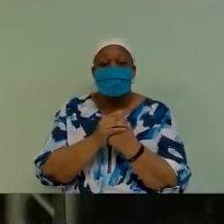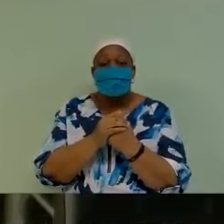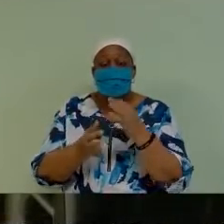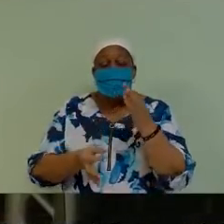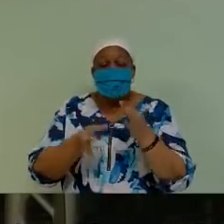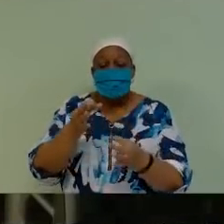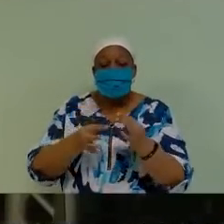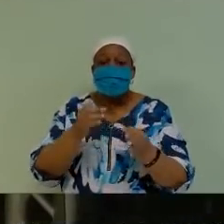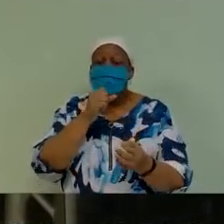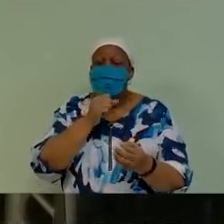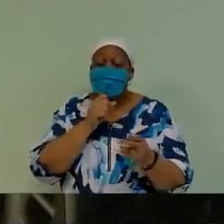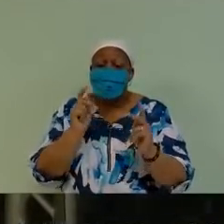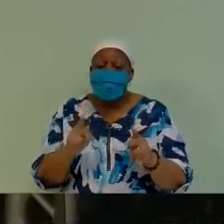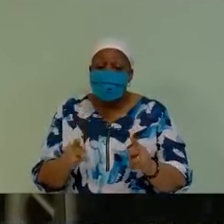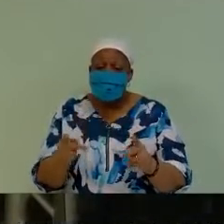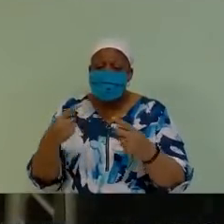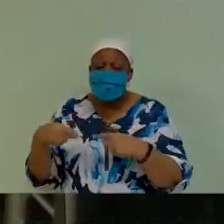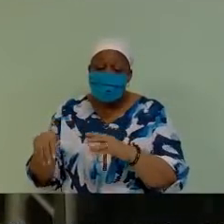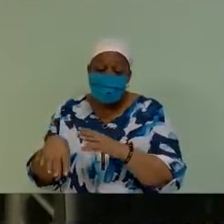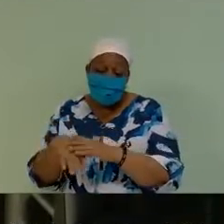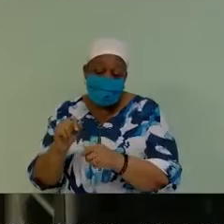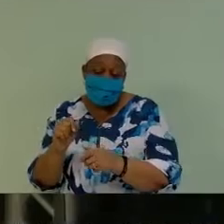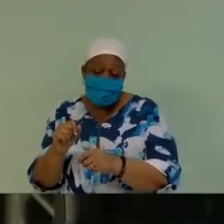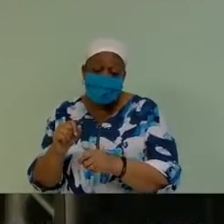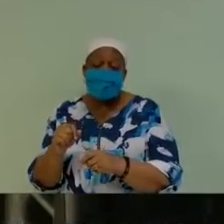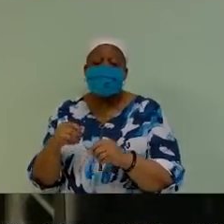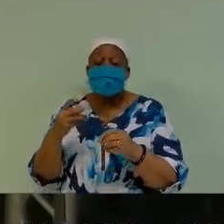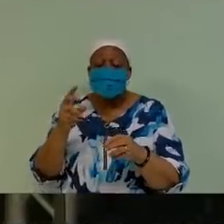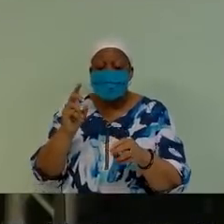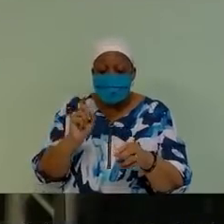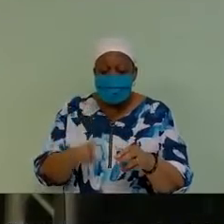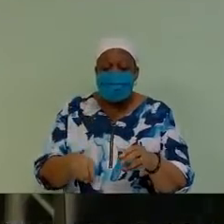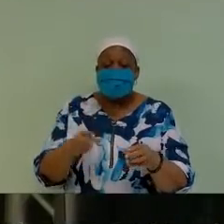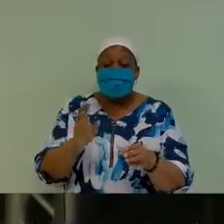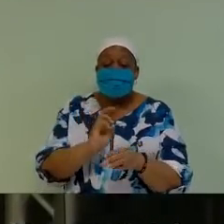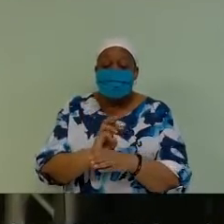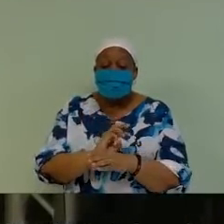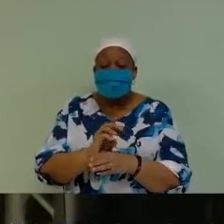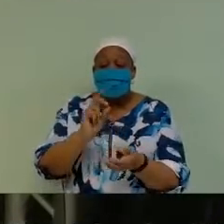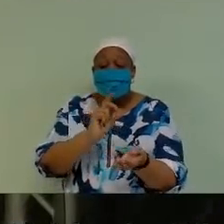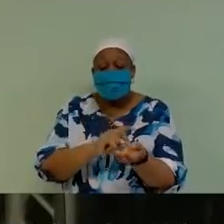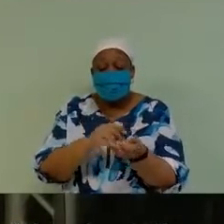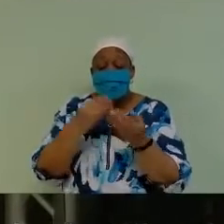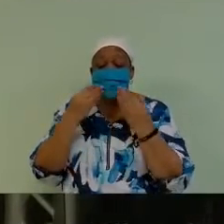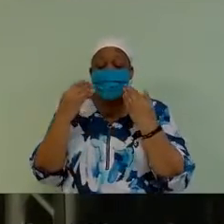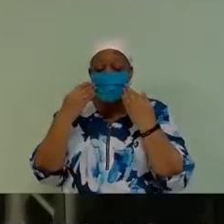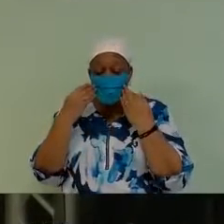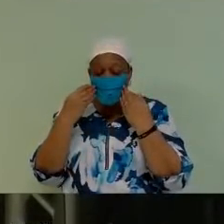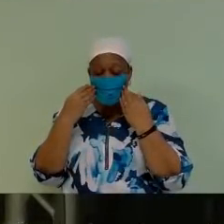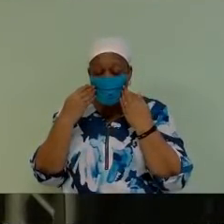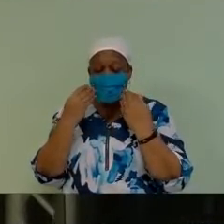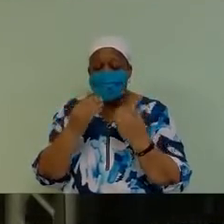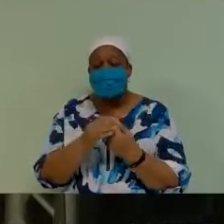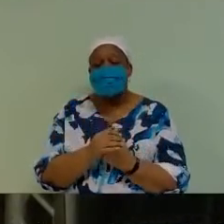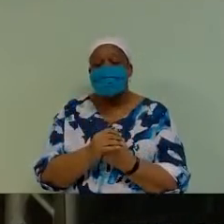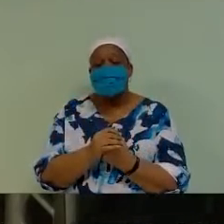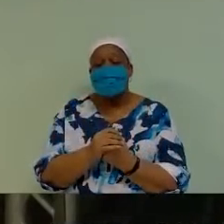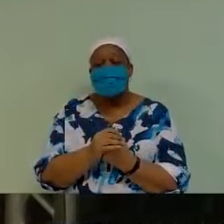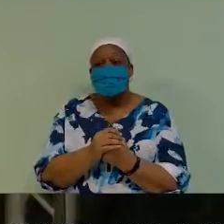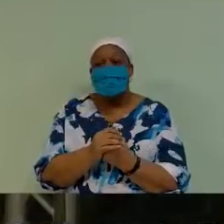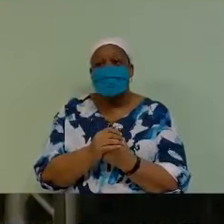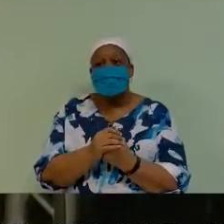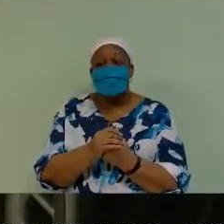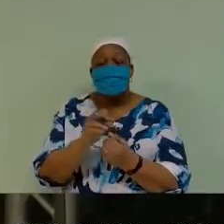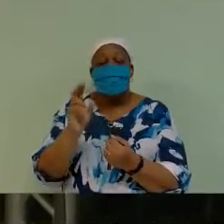possible. Thirdly, the WHO has also stated that the use of masks by